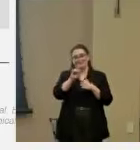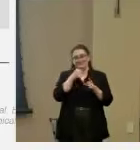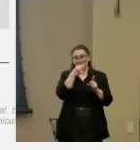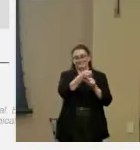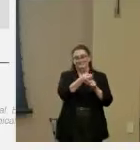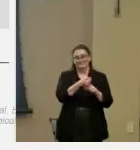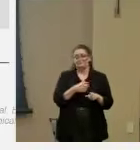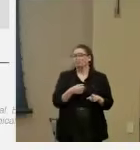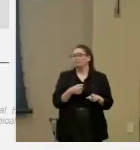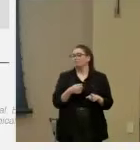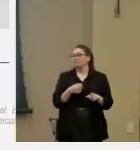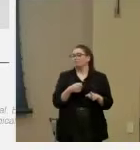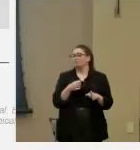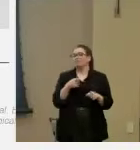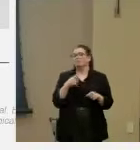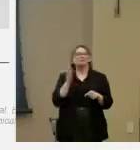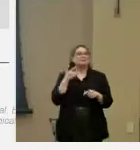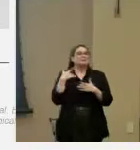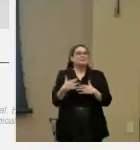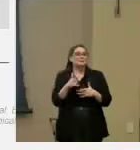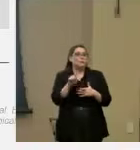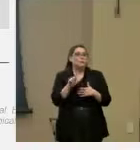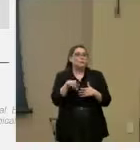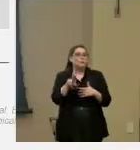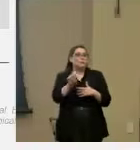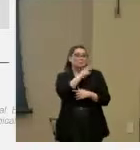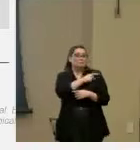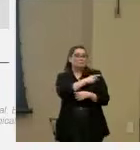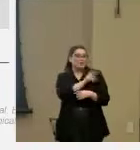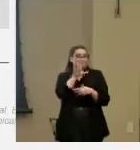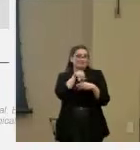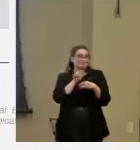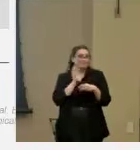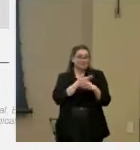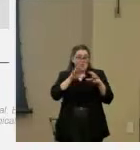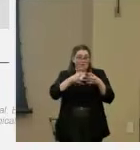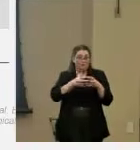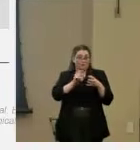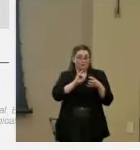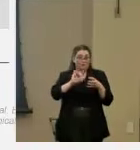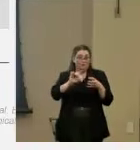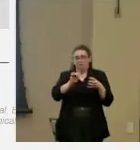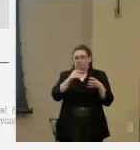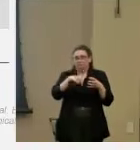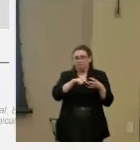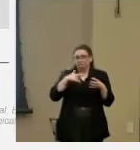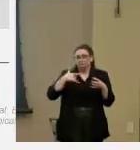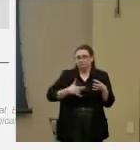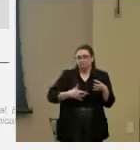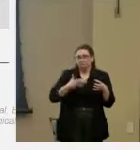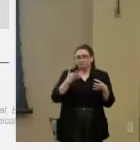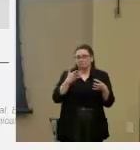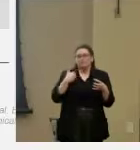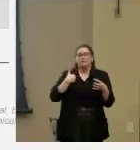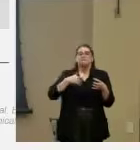is what our typical lupus patient looks like that has entered our trial. As you can see here, I'm showing you results from